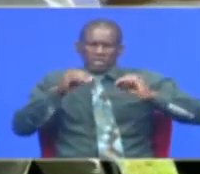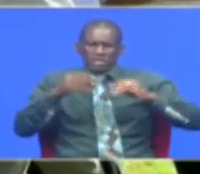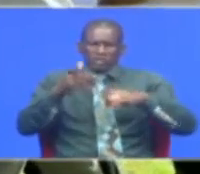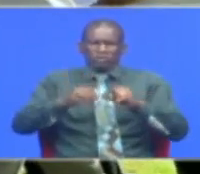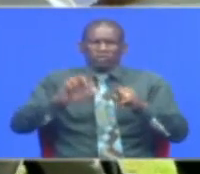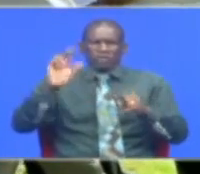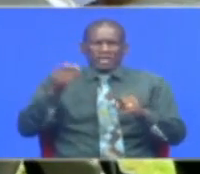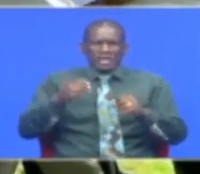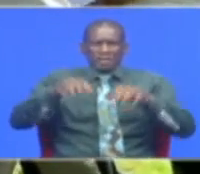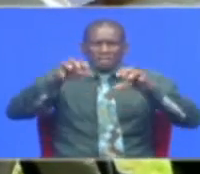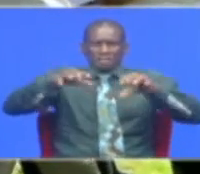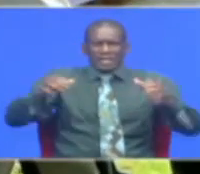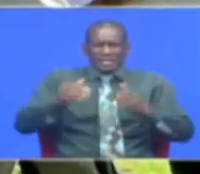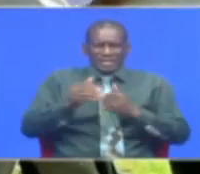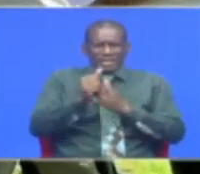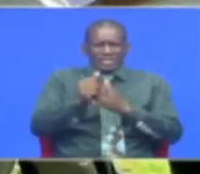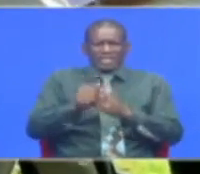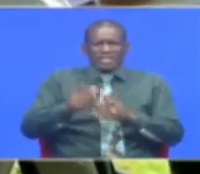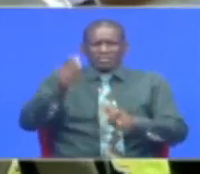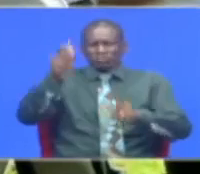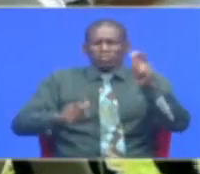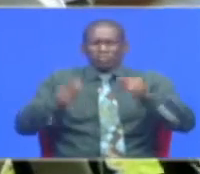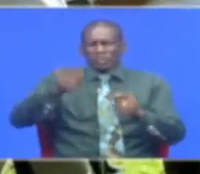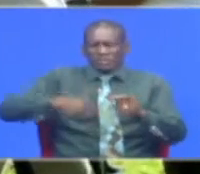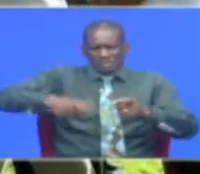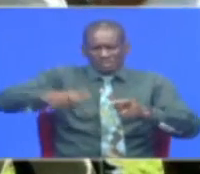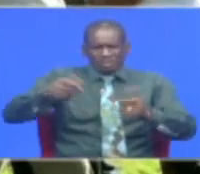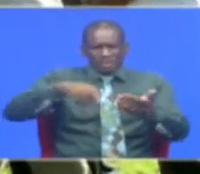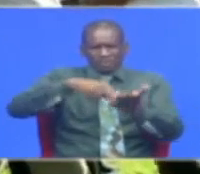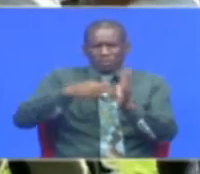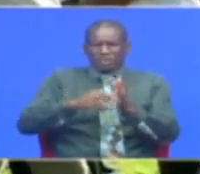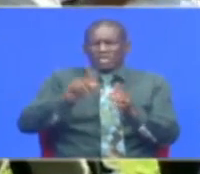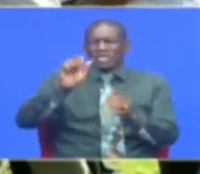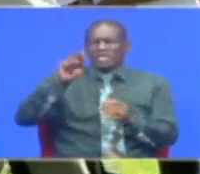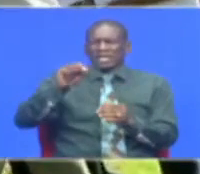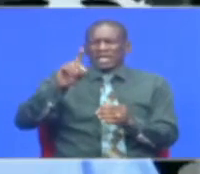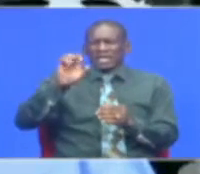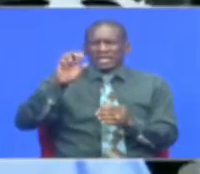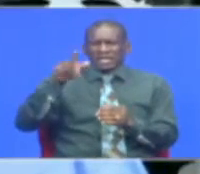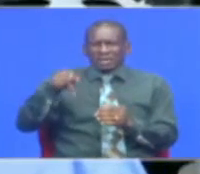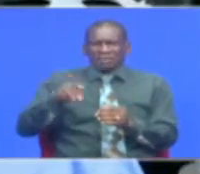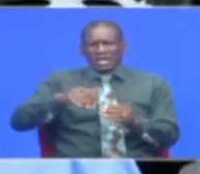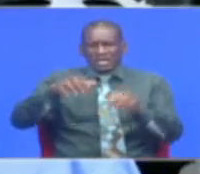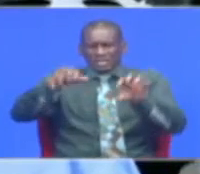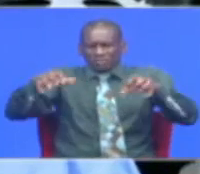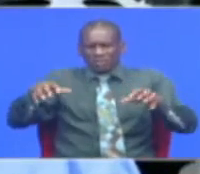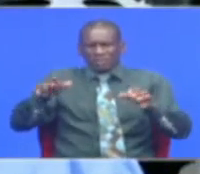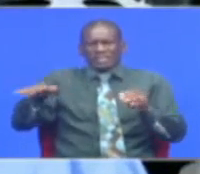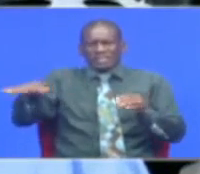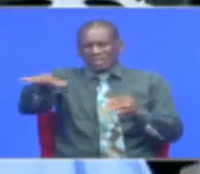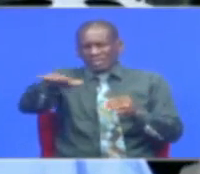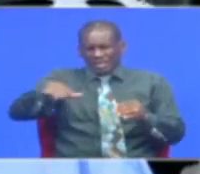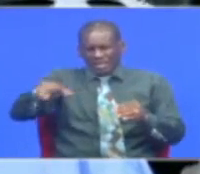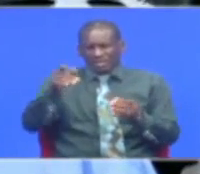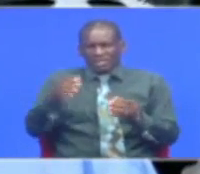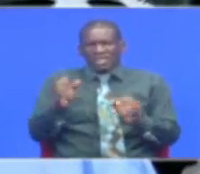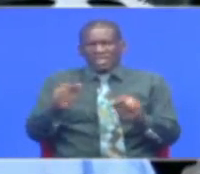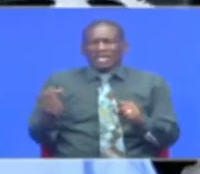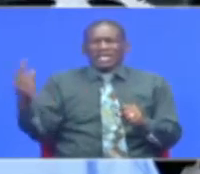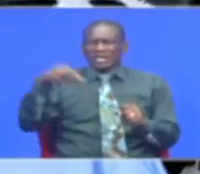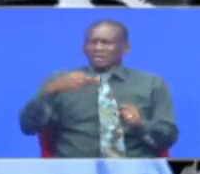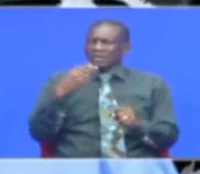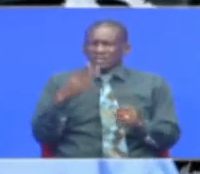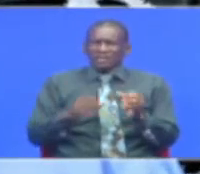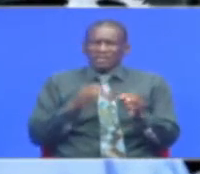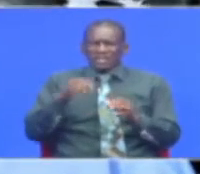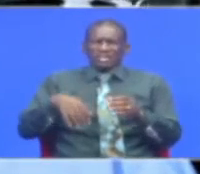Kenya market-led dairy supply chain project KEMDAP. Other farmers within the region now can come and see that if a